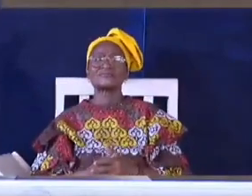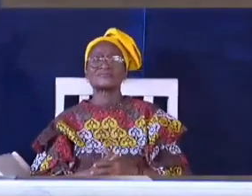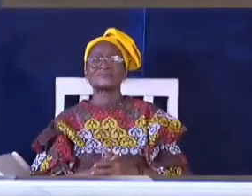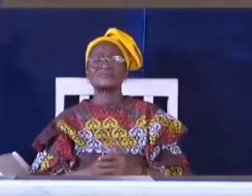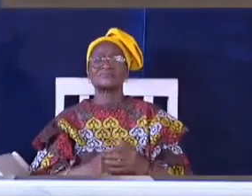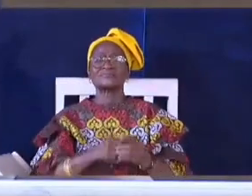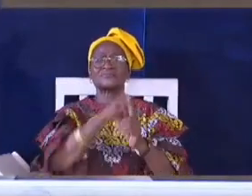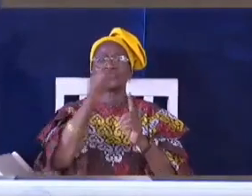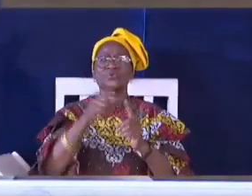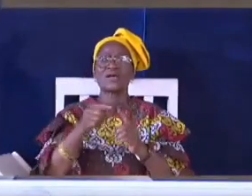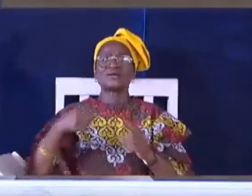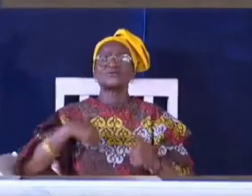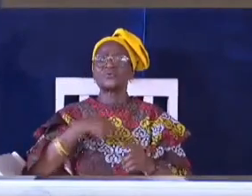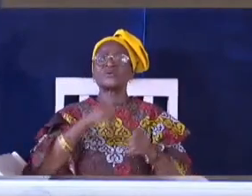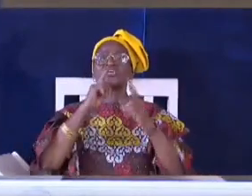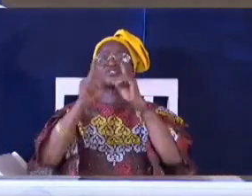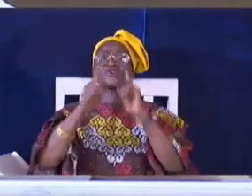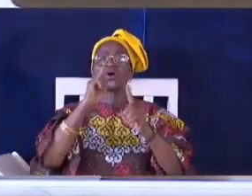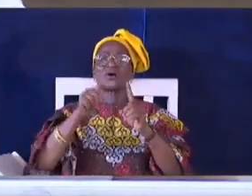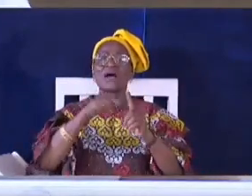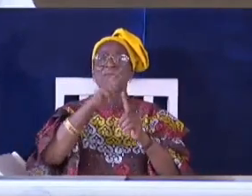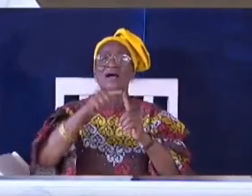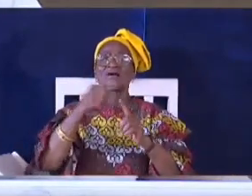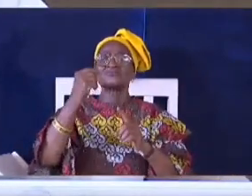When we talk about the supernatural